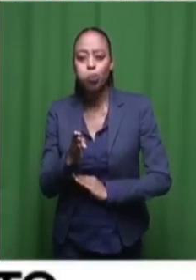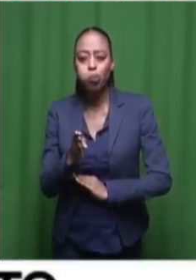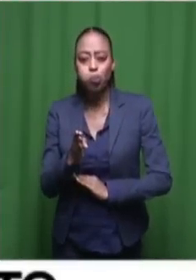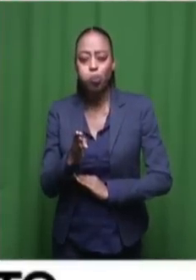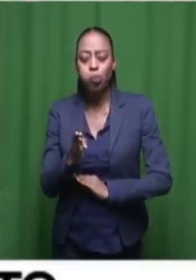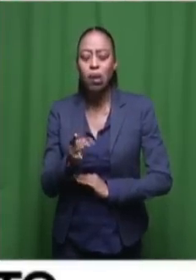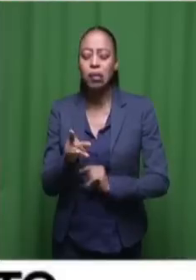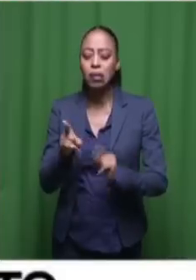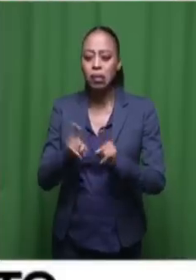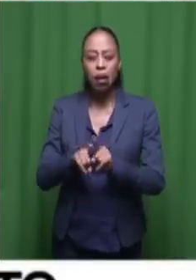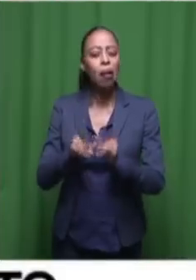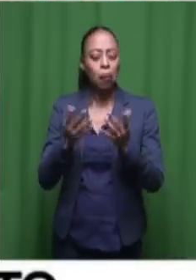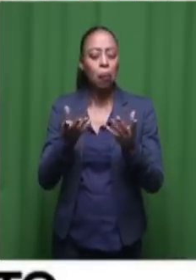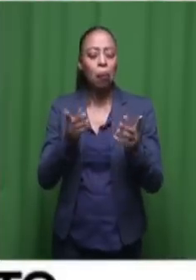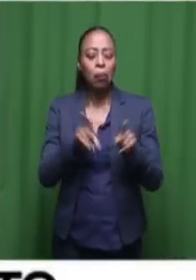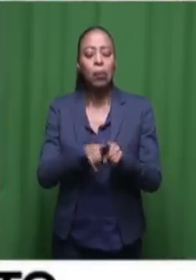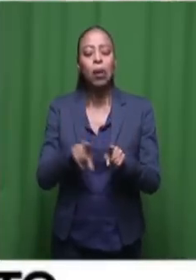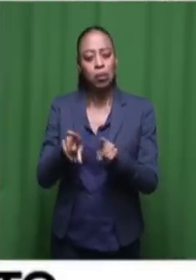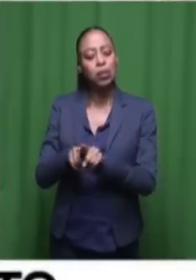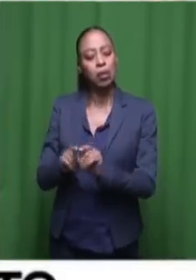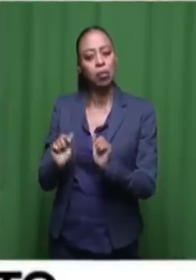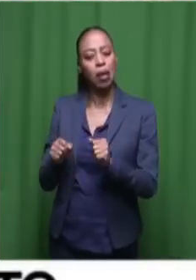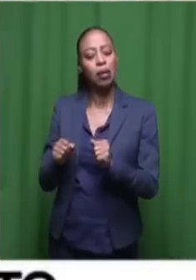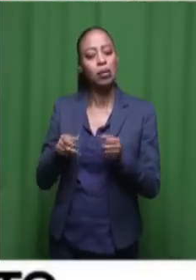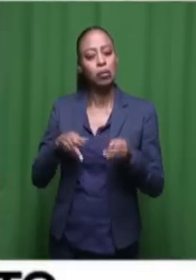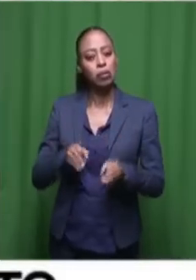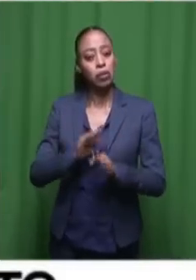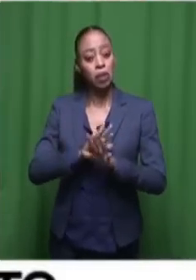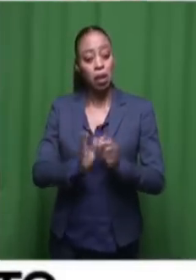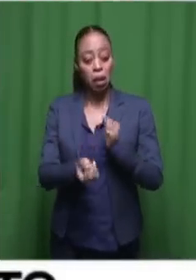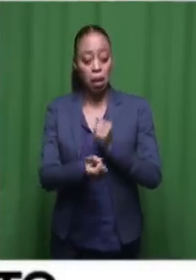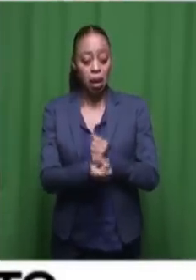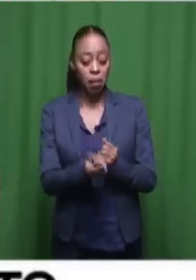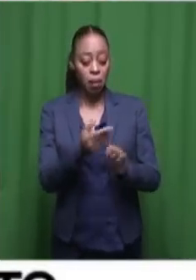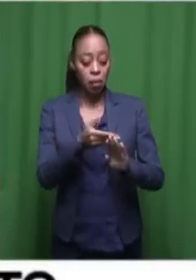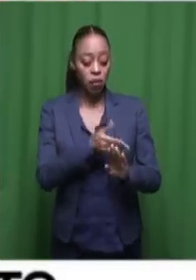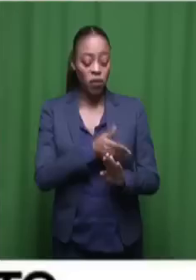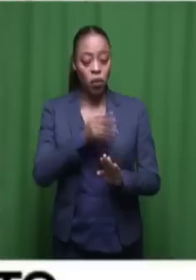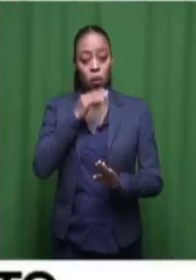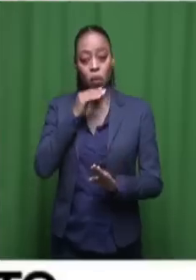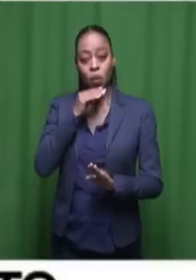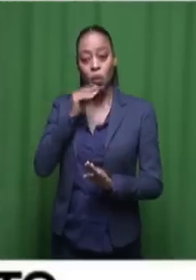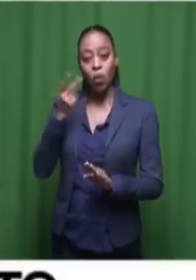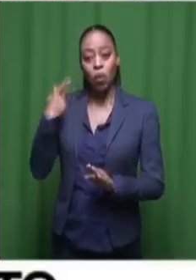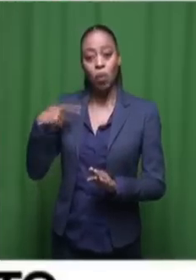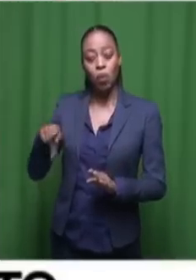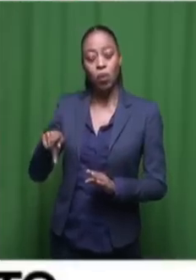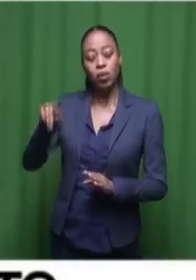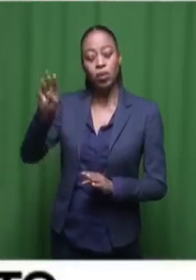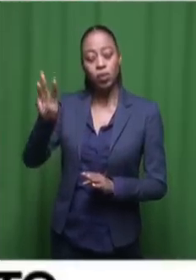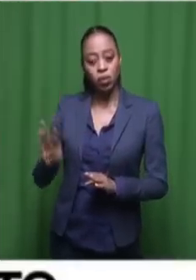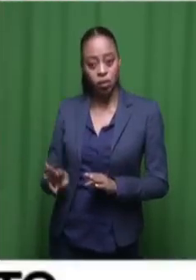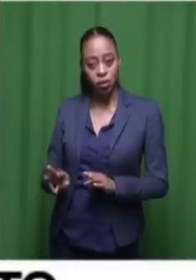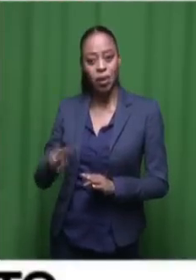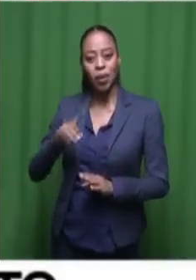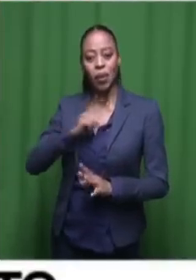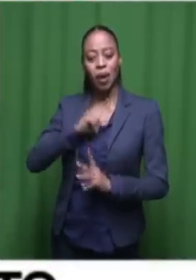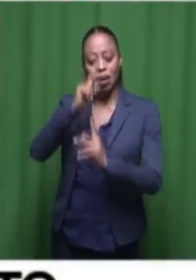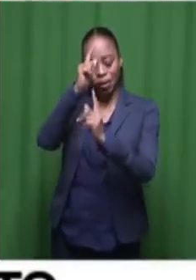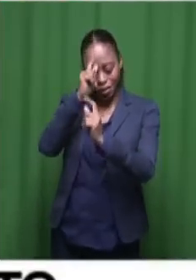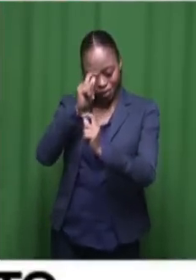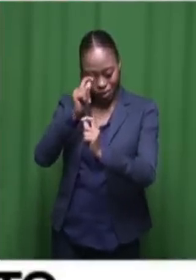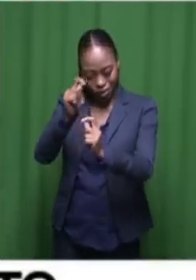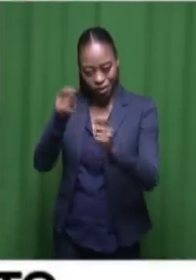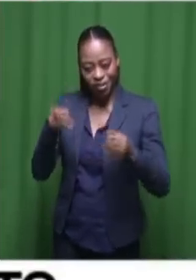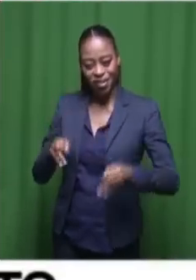the similarities of the funeral that we saw with Princess Diana. That was called a ceremonial